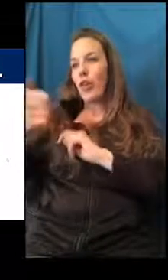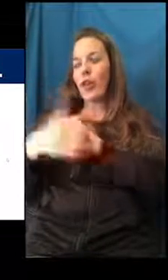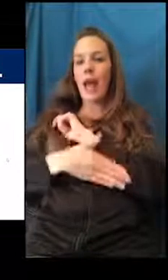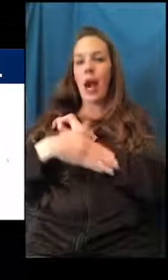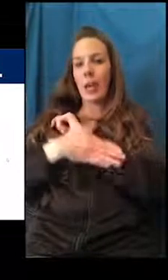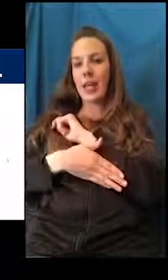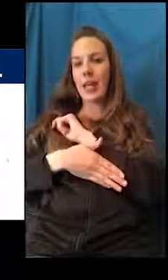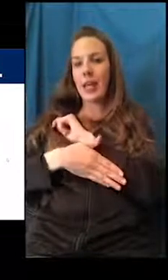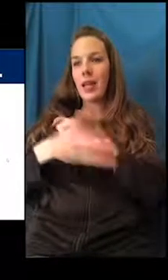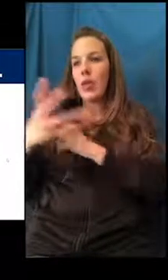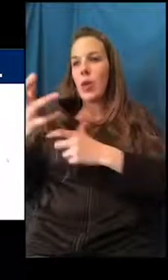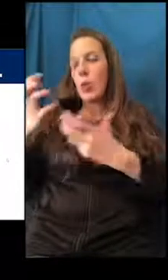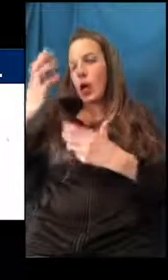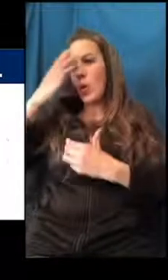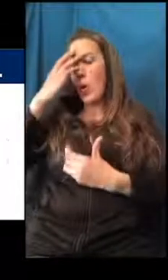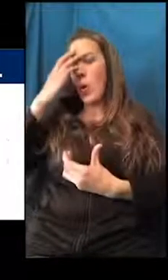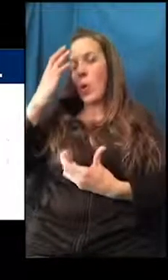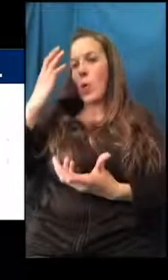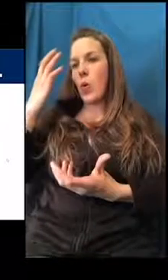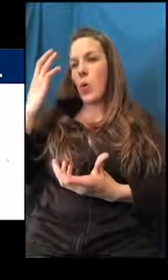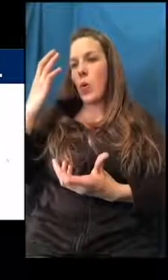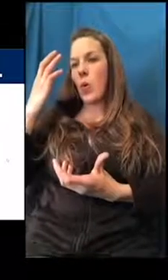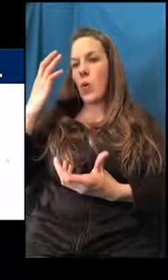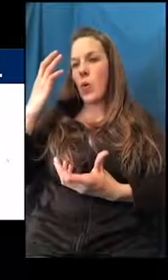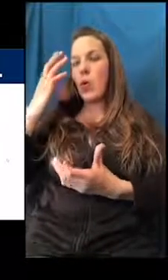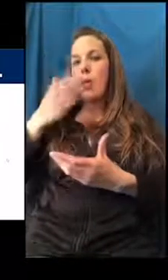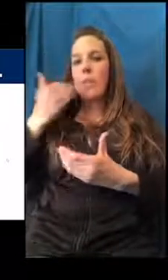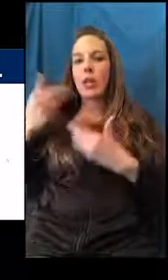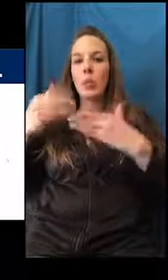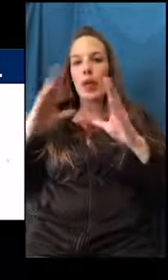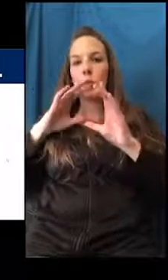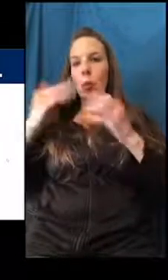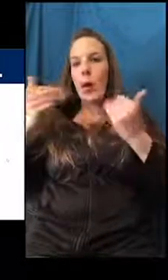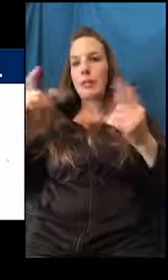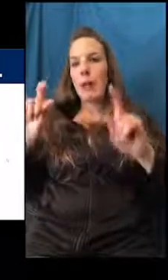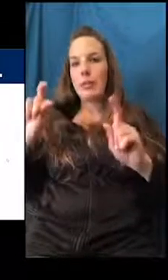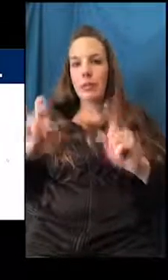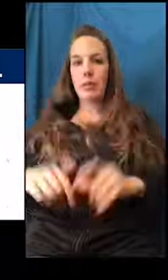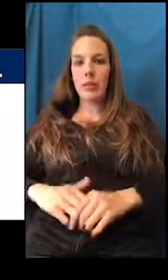want to know what's the best way for them to get tested.